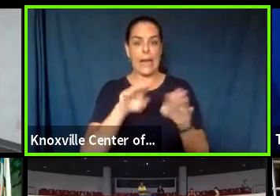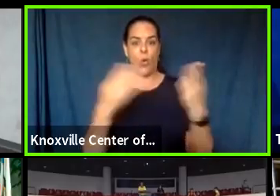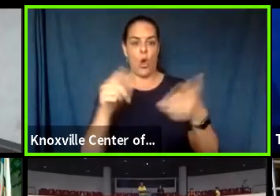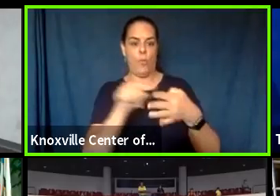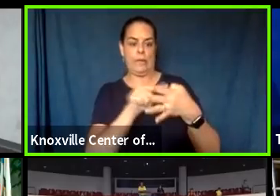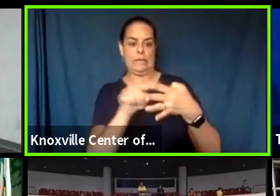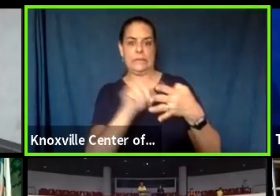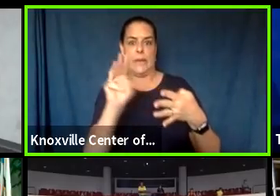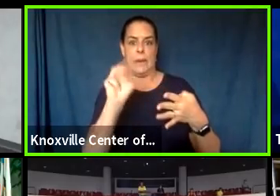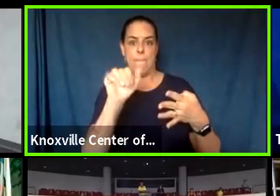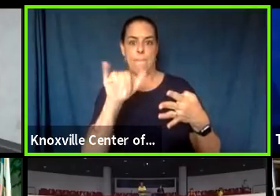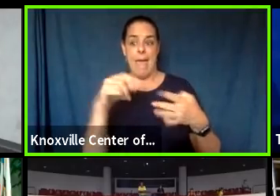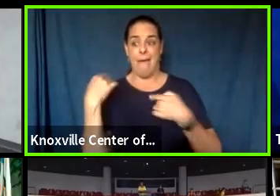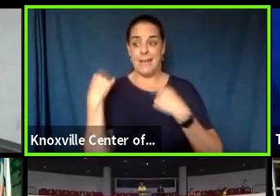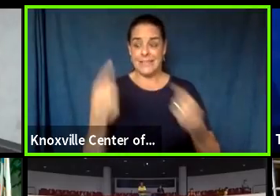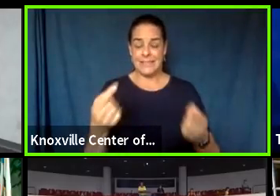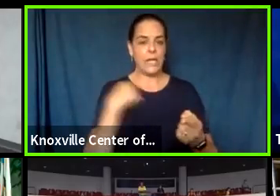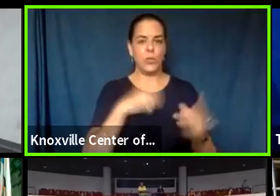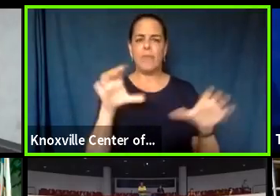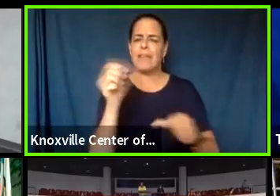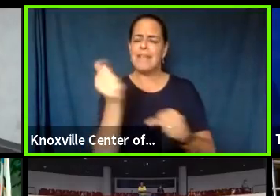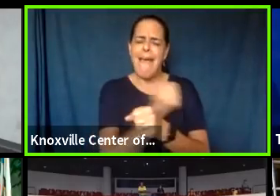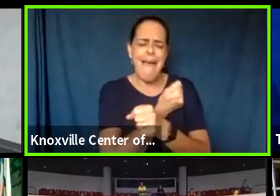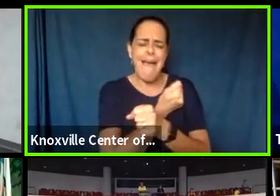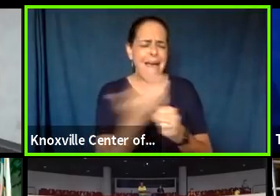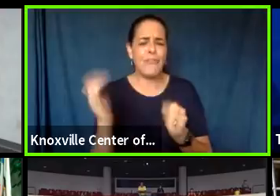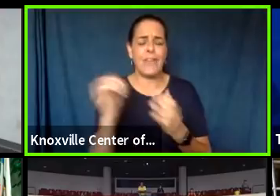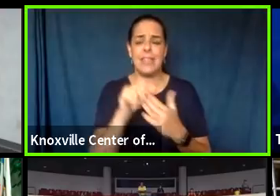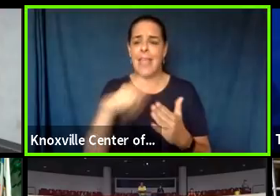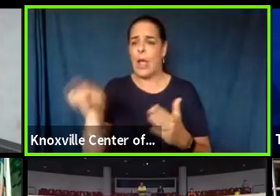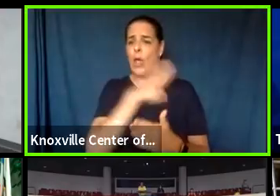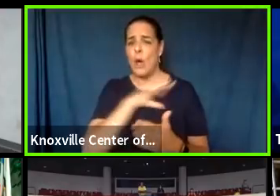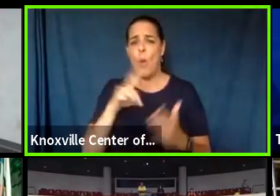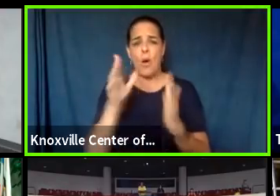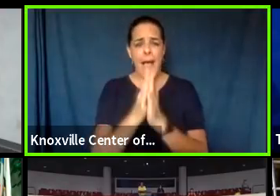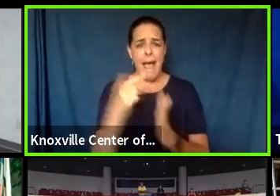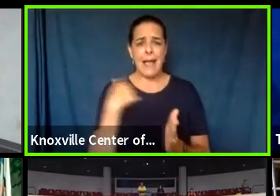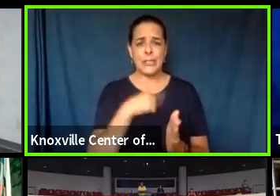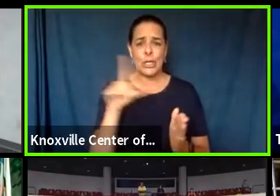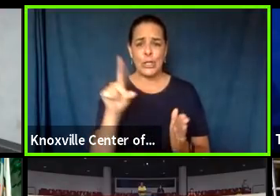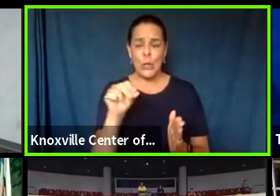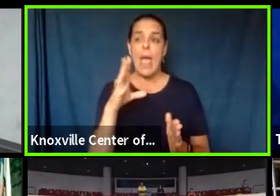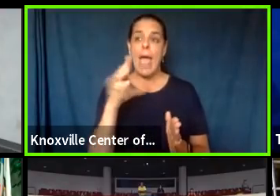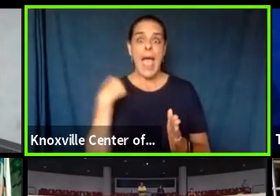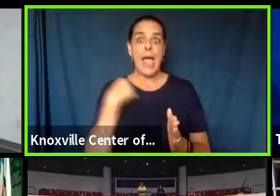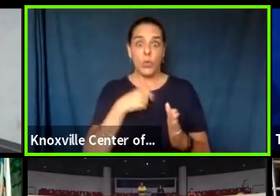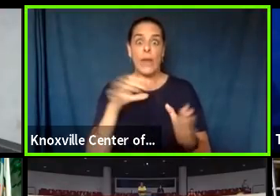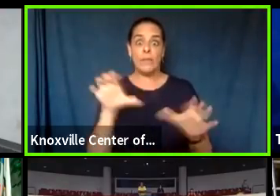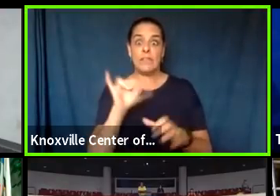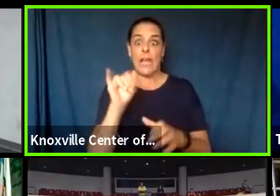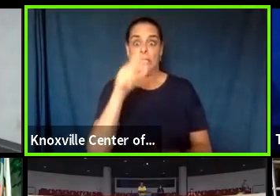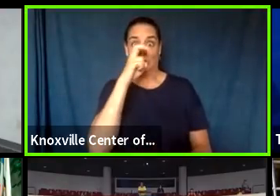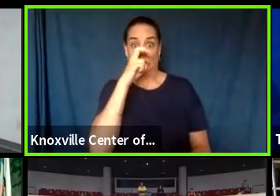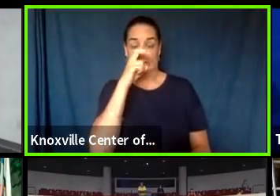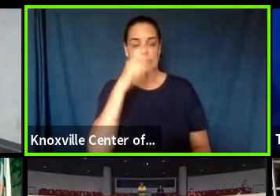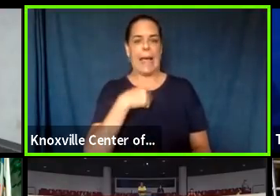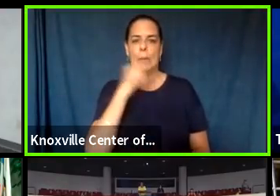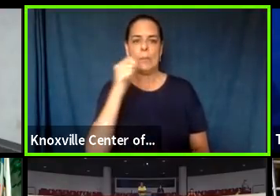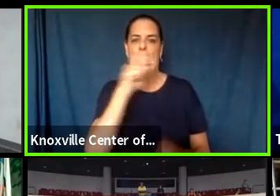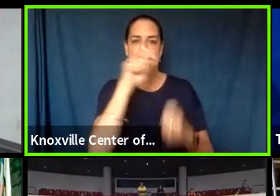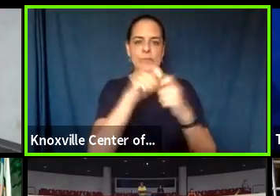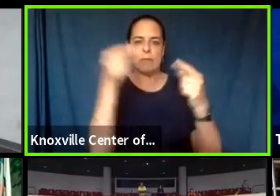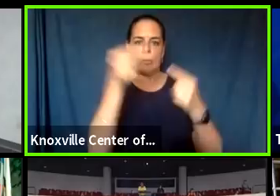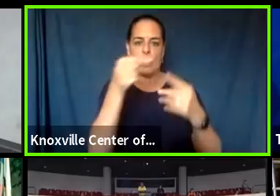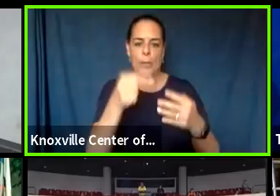have done everything asked of us by this board. And we've done it diligently. I'm not going to go through all the specifics the others